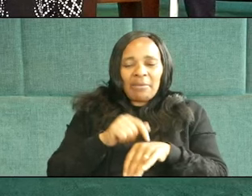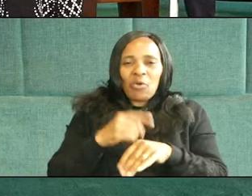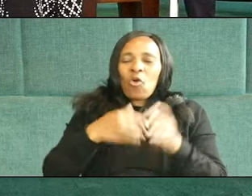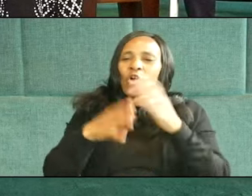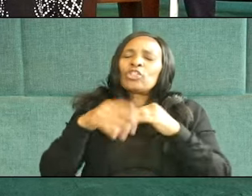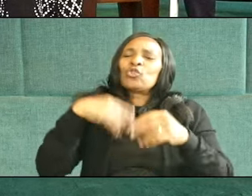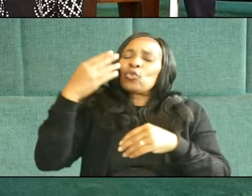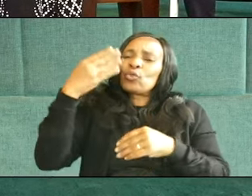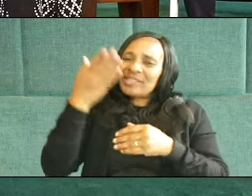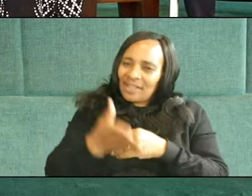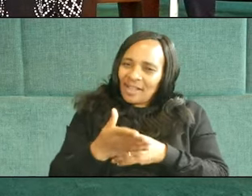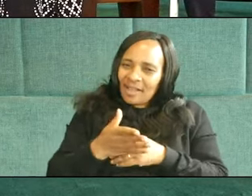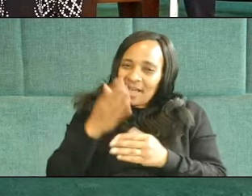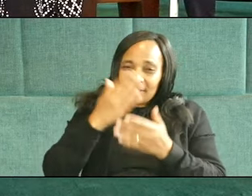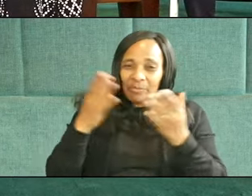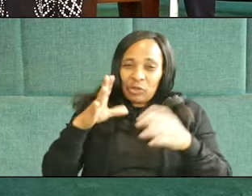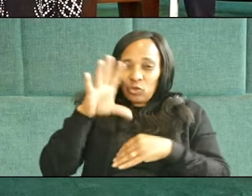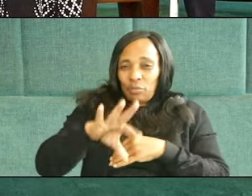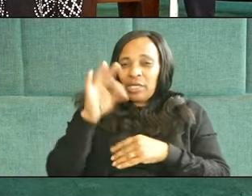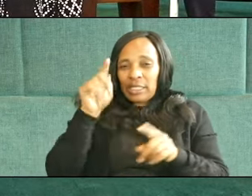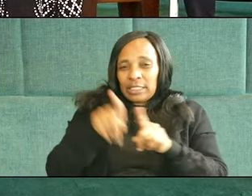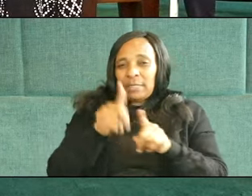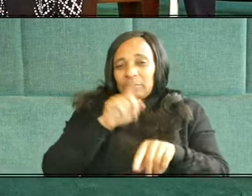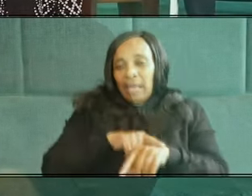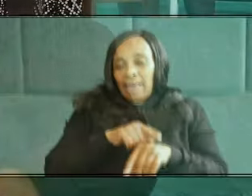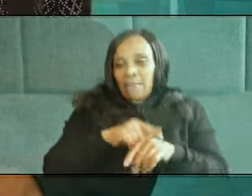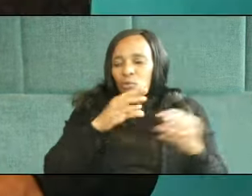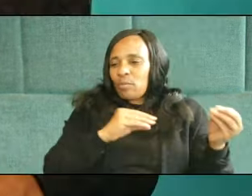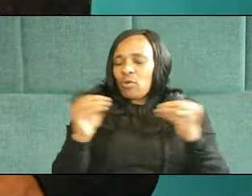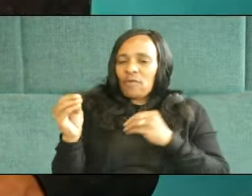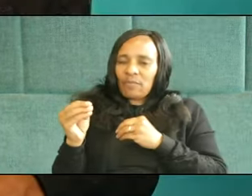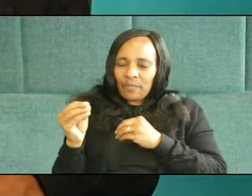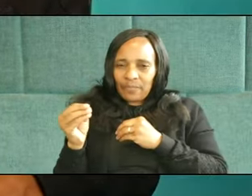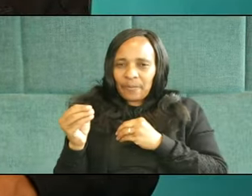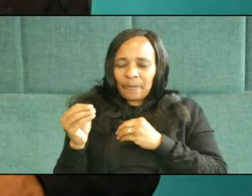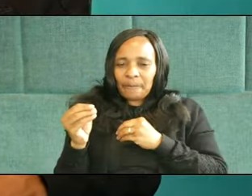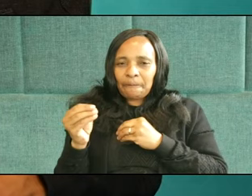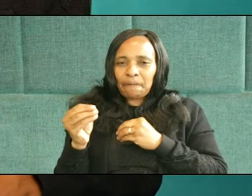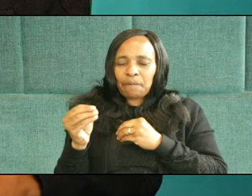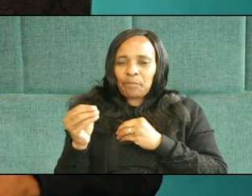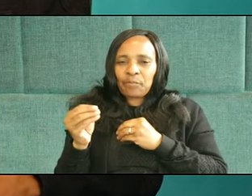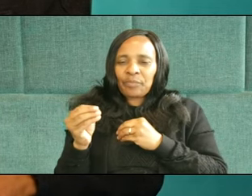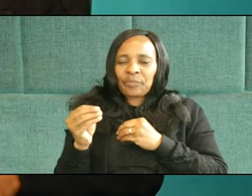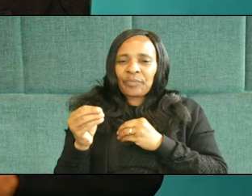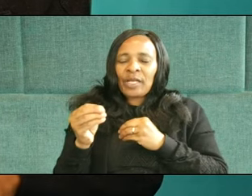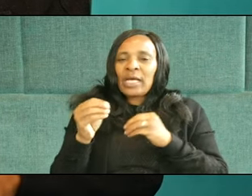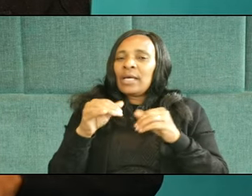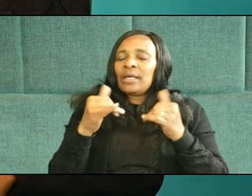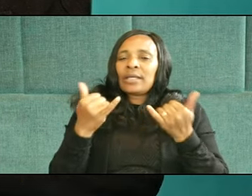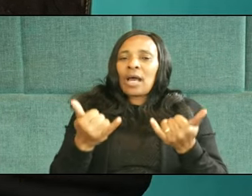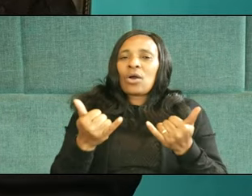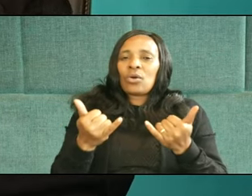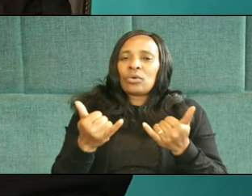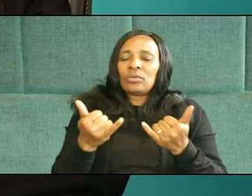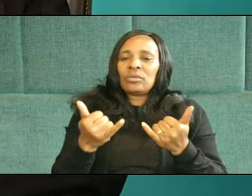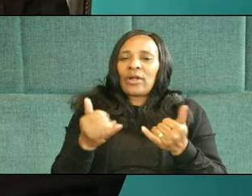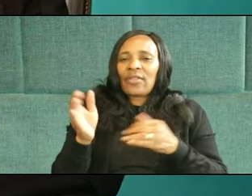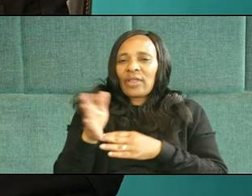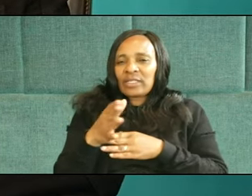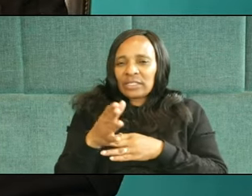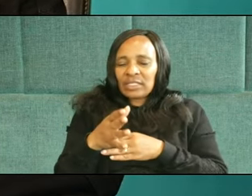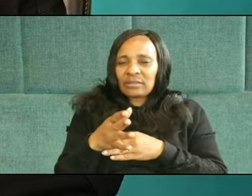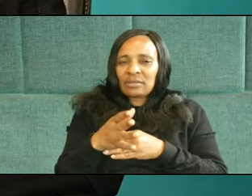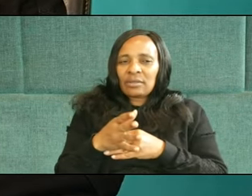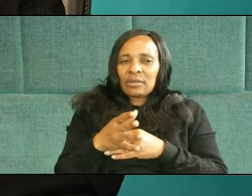right? There's something you can pick from that as well. Now, moving on, we can move now to Thursday.